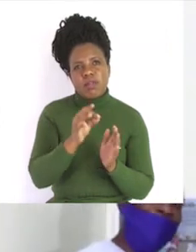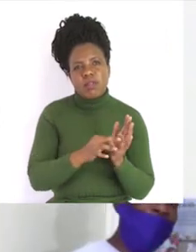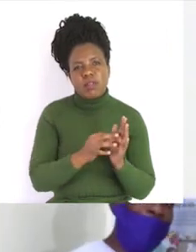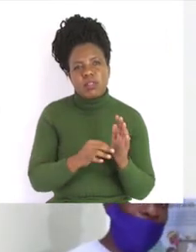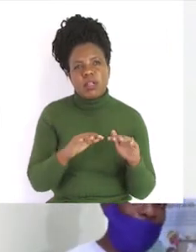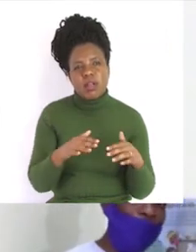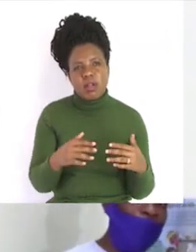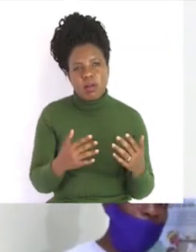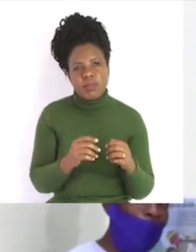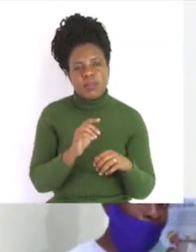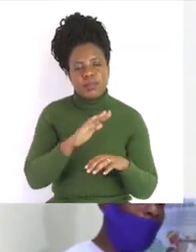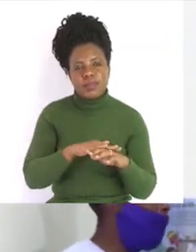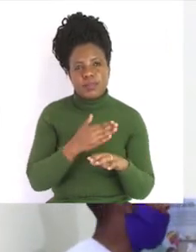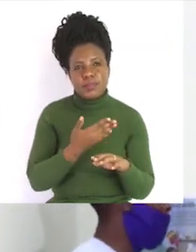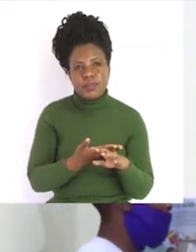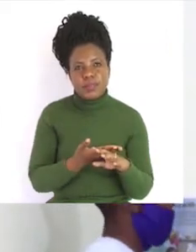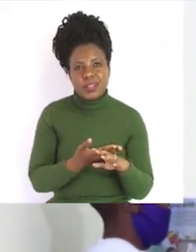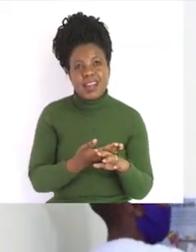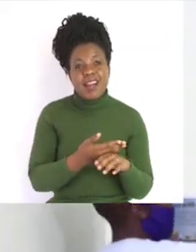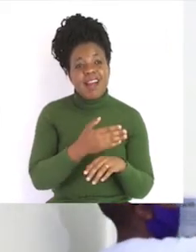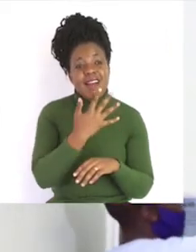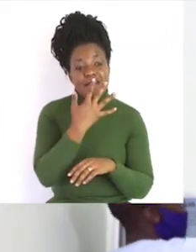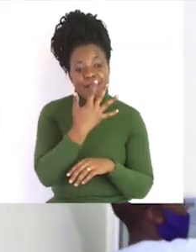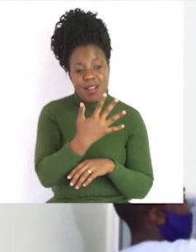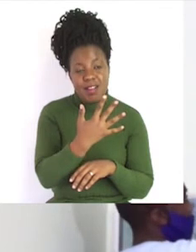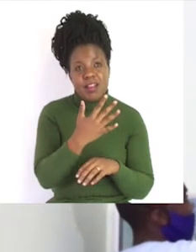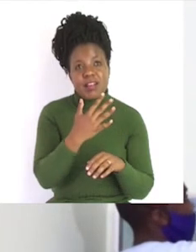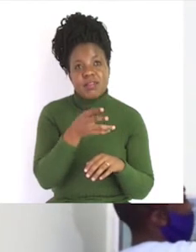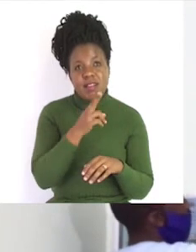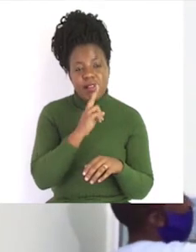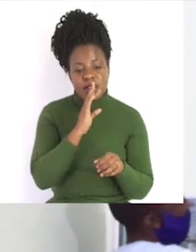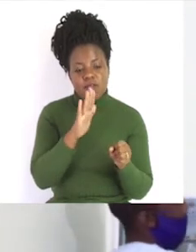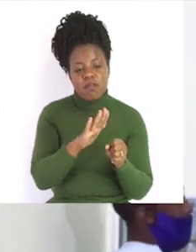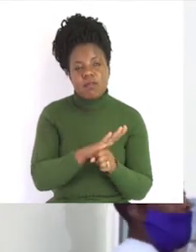your answer is 5, which is your whole number, and that is obvious. So I will write 5.